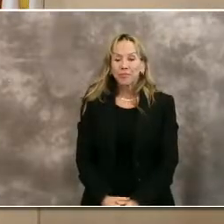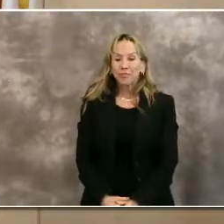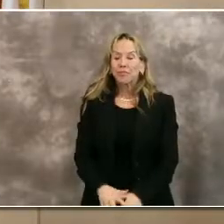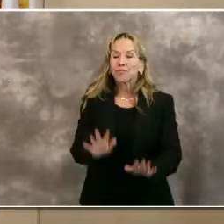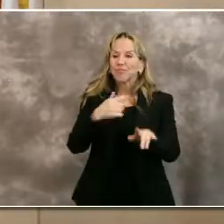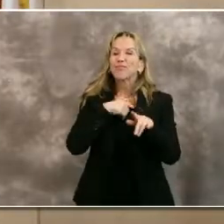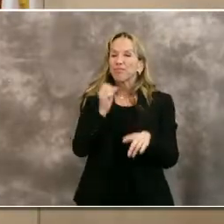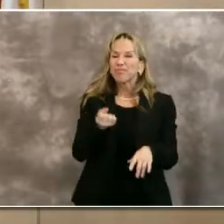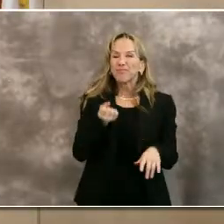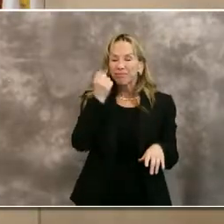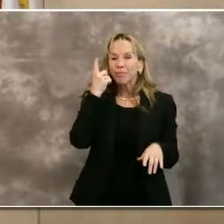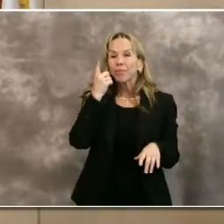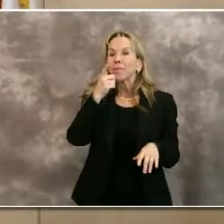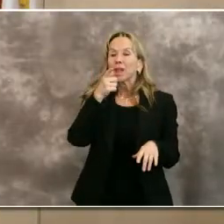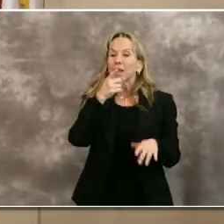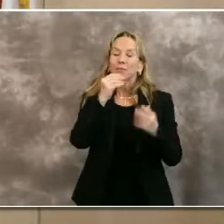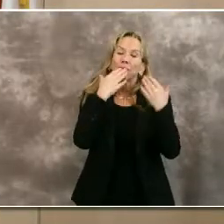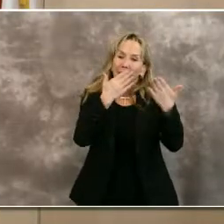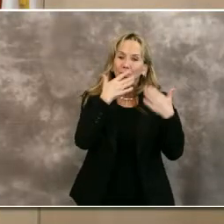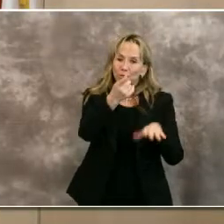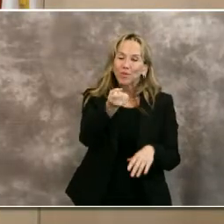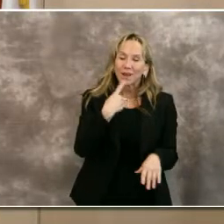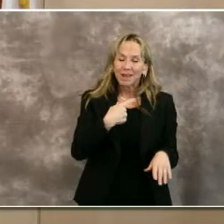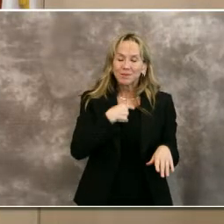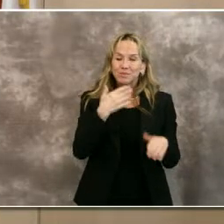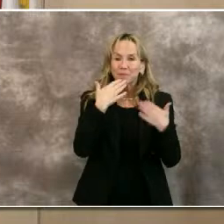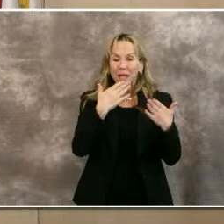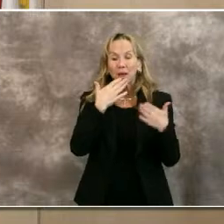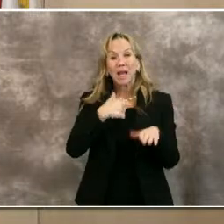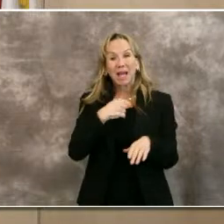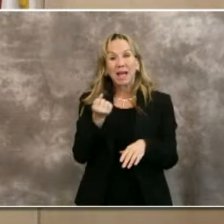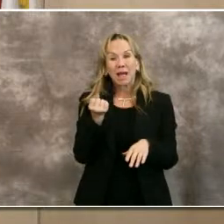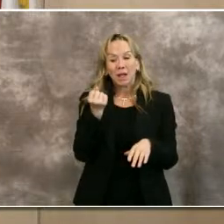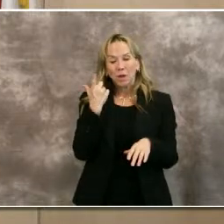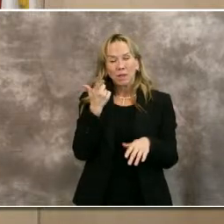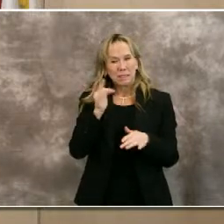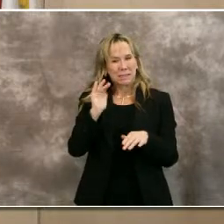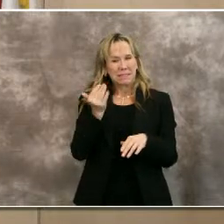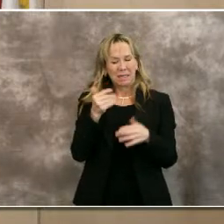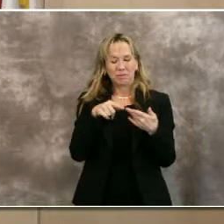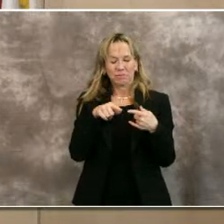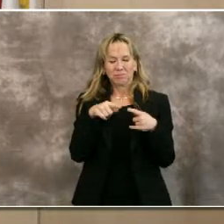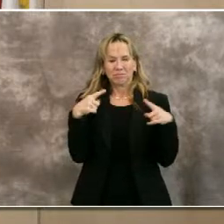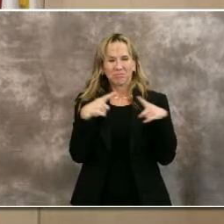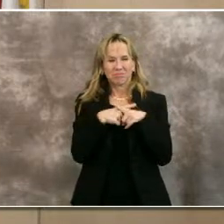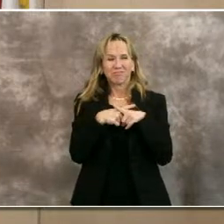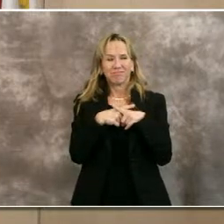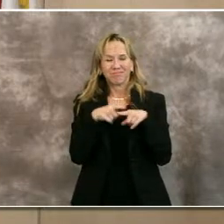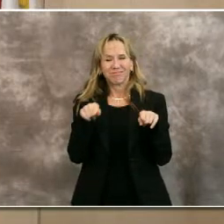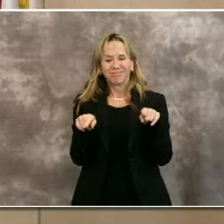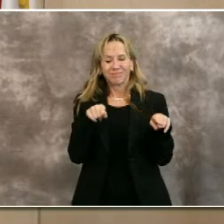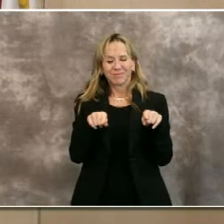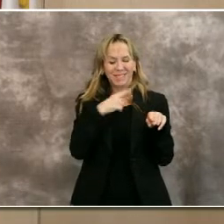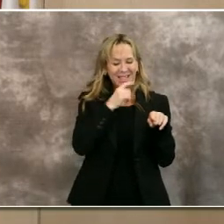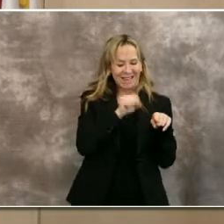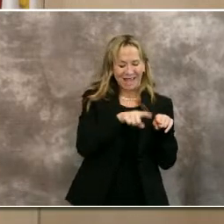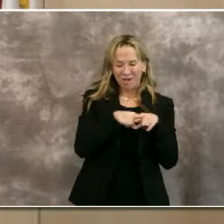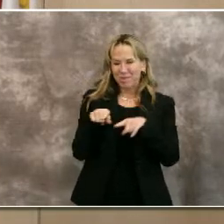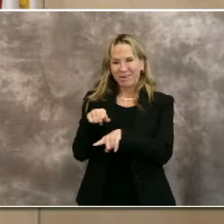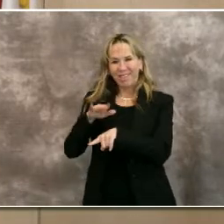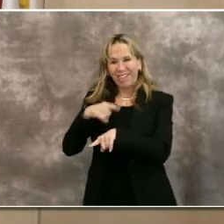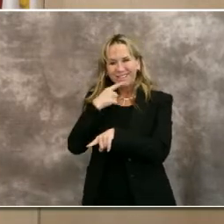I understand, and thank you for that question. I understand that it might seem a bit contrary, but